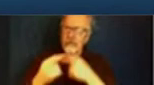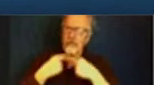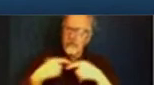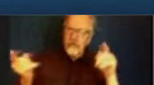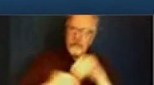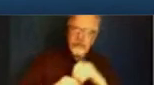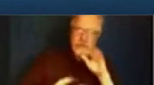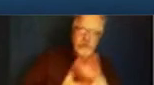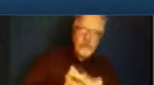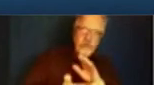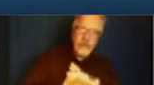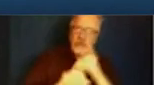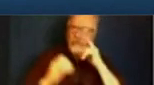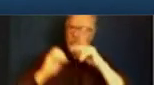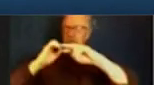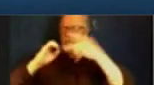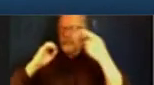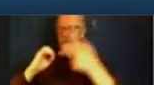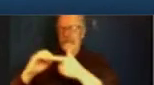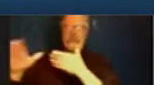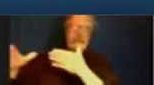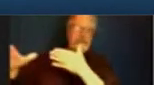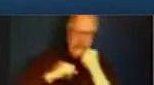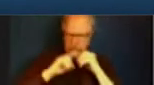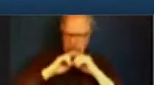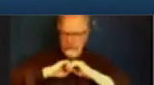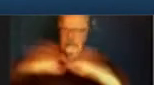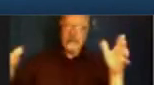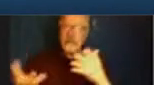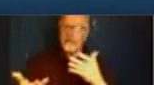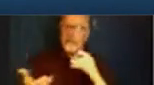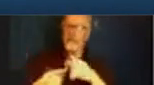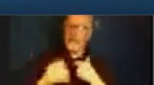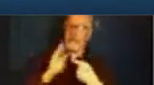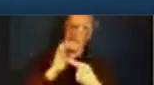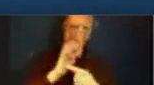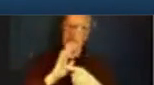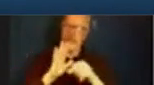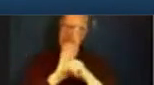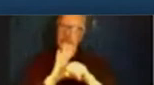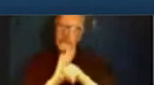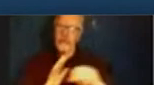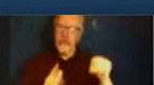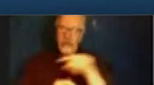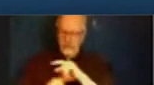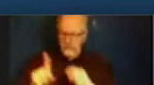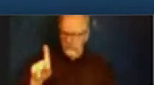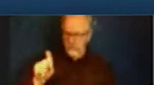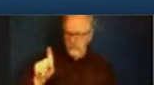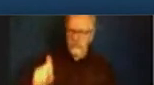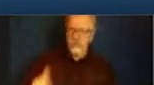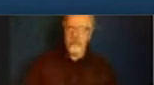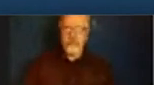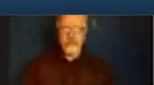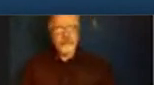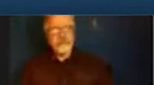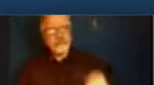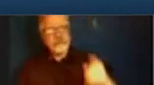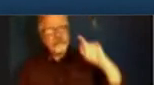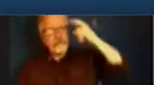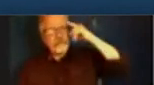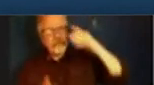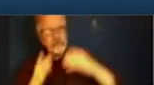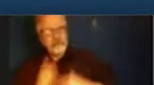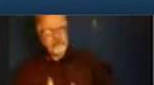in asymptomatic infections? Well, we have, we think, a good protocol for that. And we've made